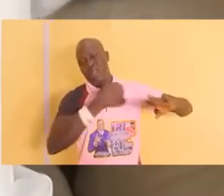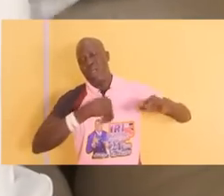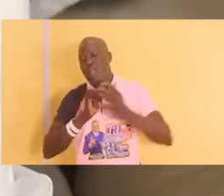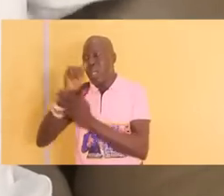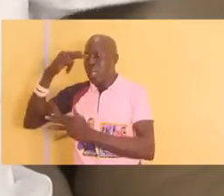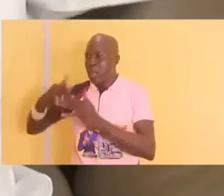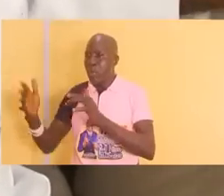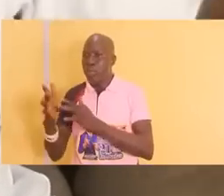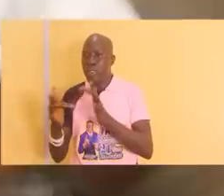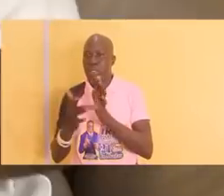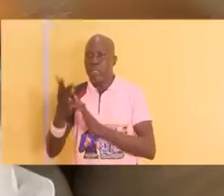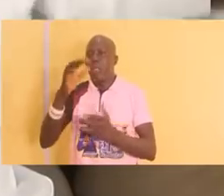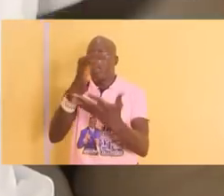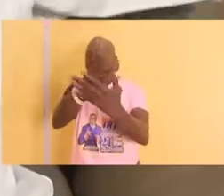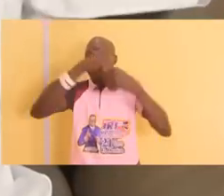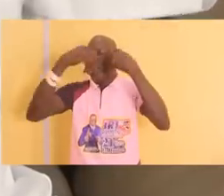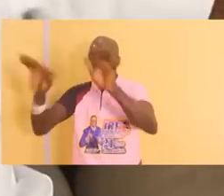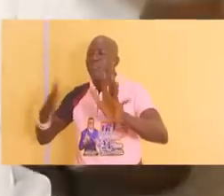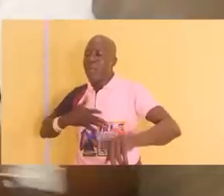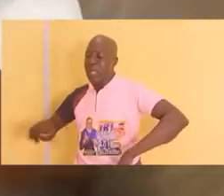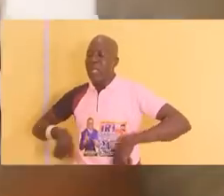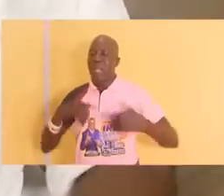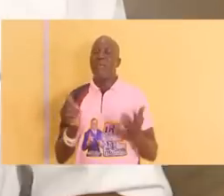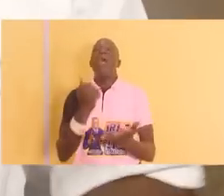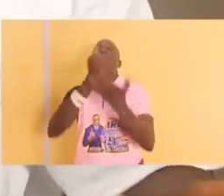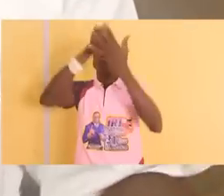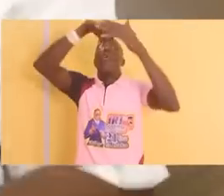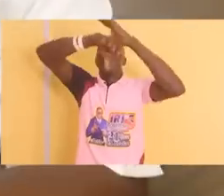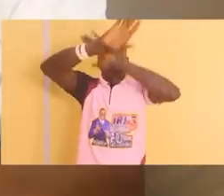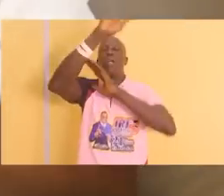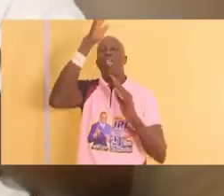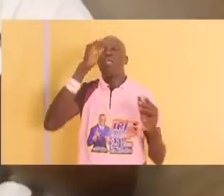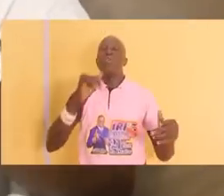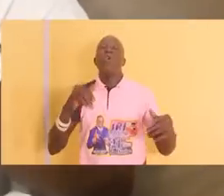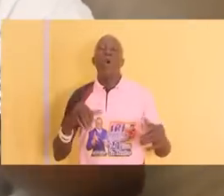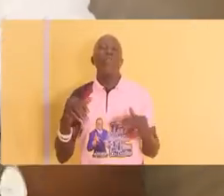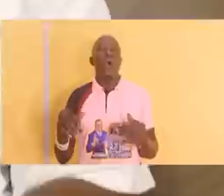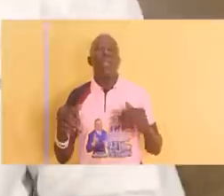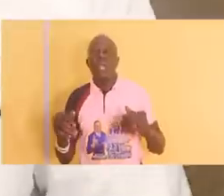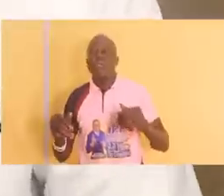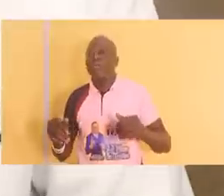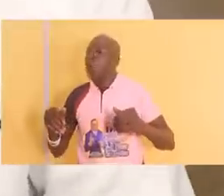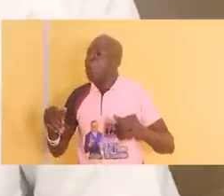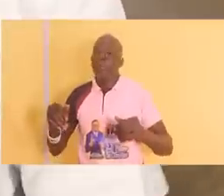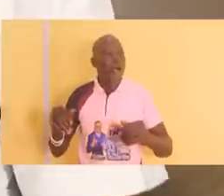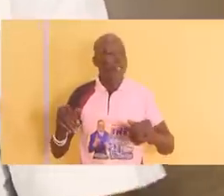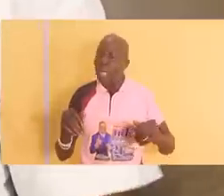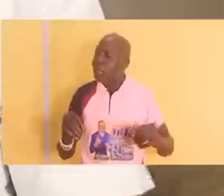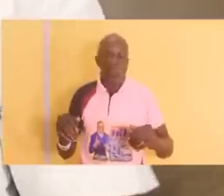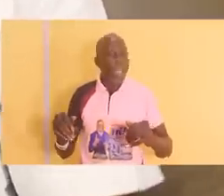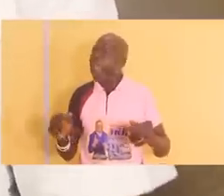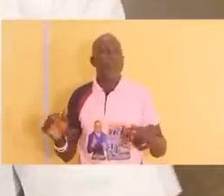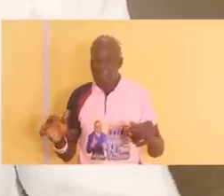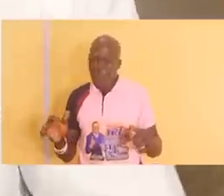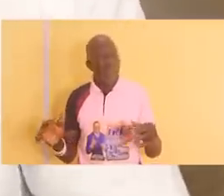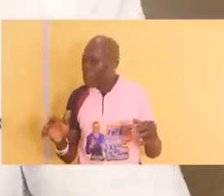o ko Jesus e faye mi le o ya gba oruko Jesus oruko Jesus le da ba sa da ba